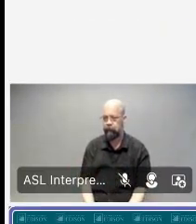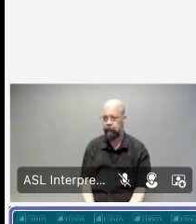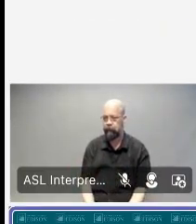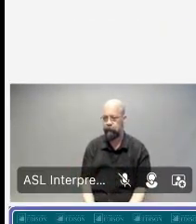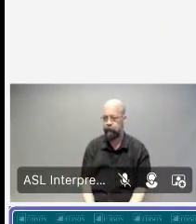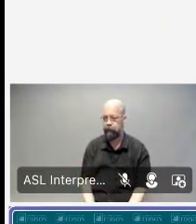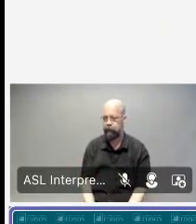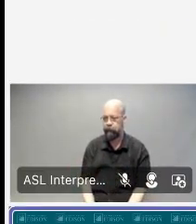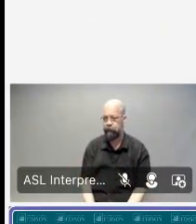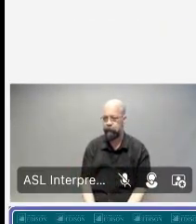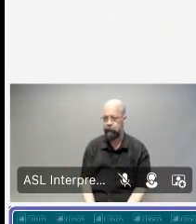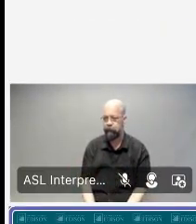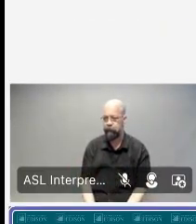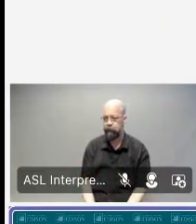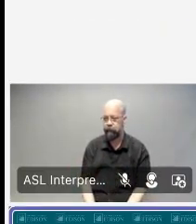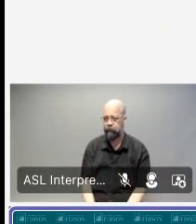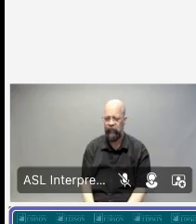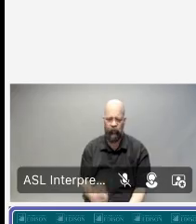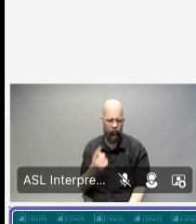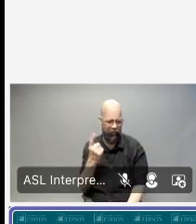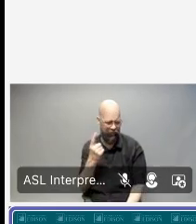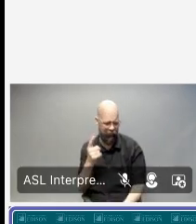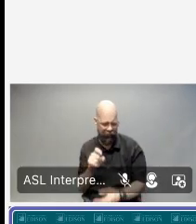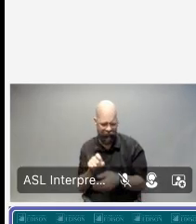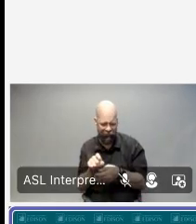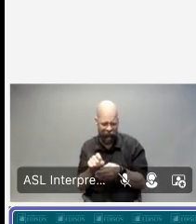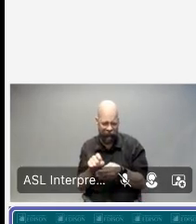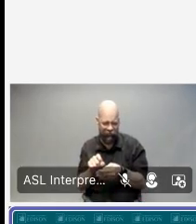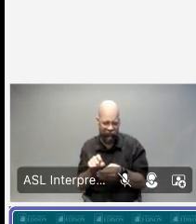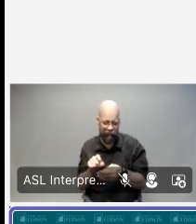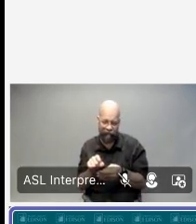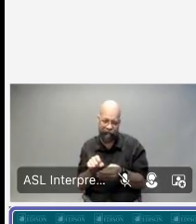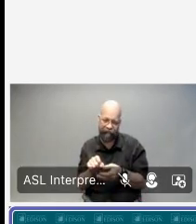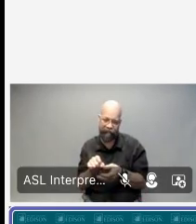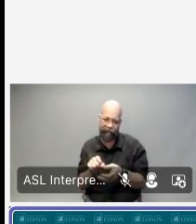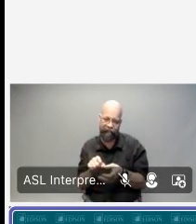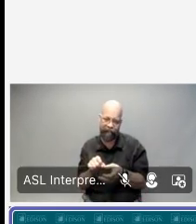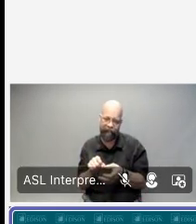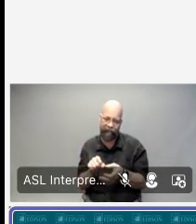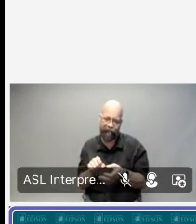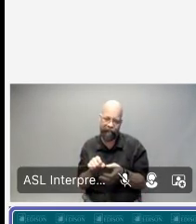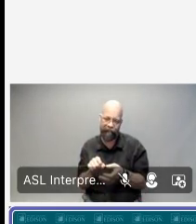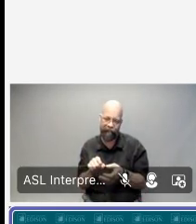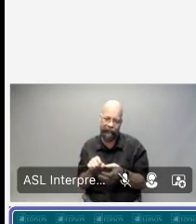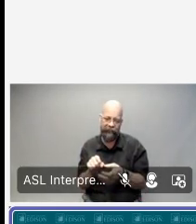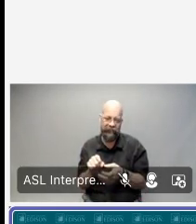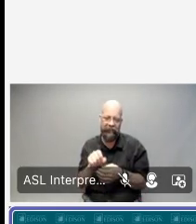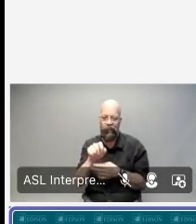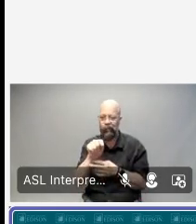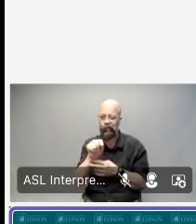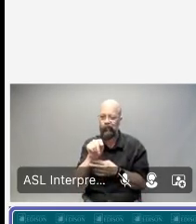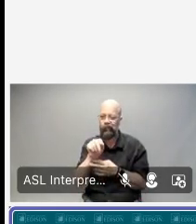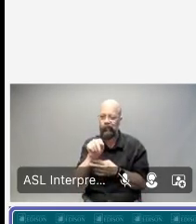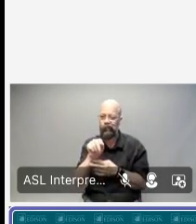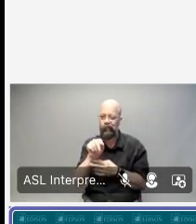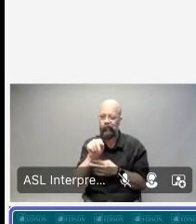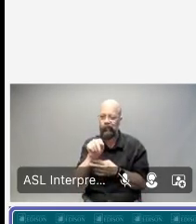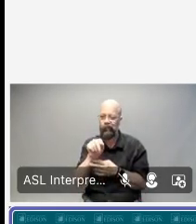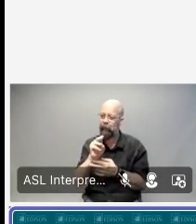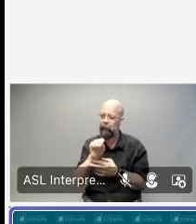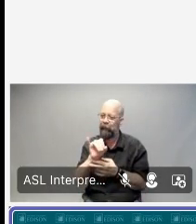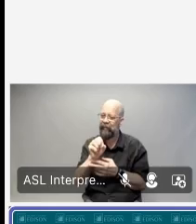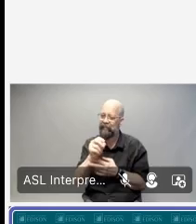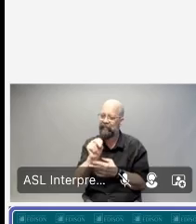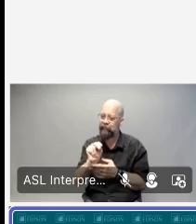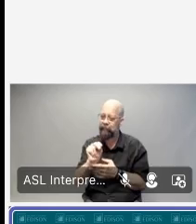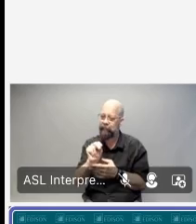question here about transmission from Jacqueline. So let me bring this up and I'll have Jude answer this. How are you hardening